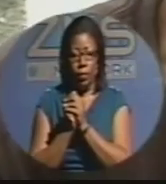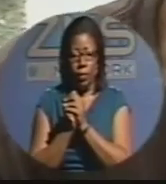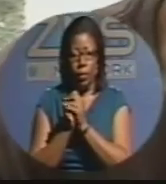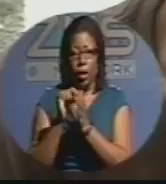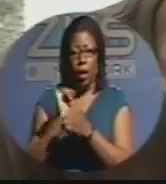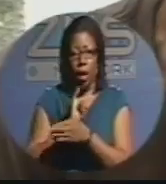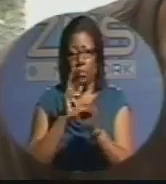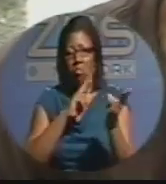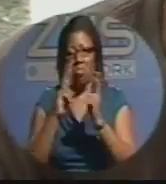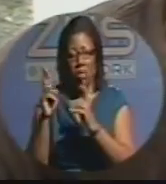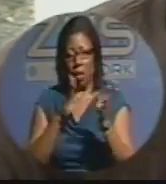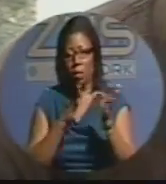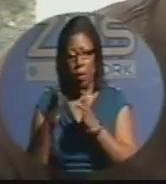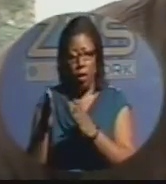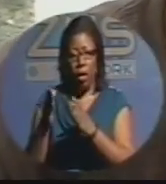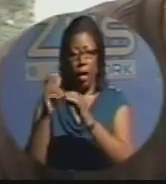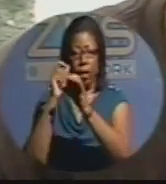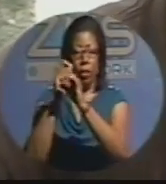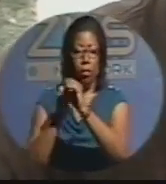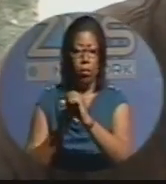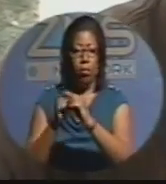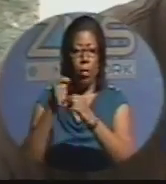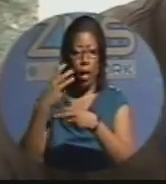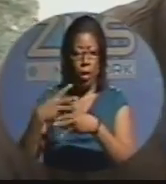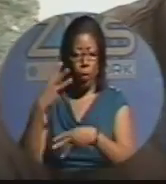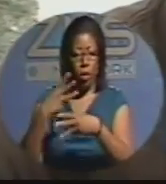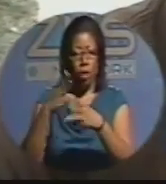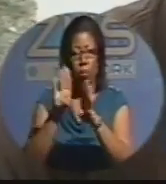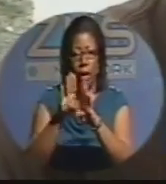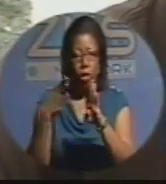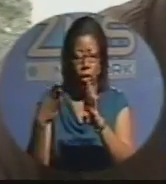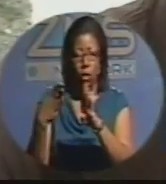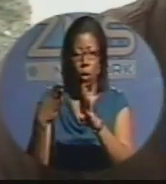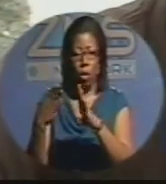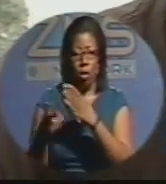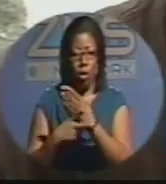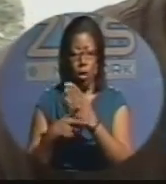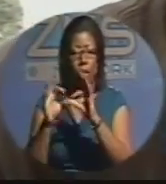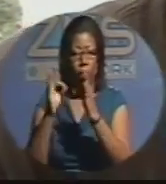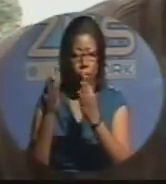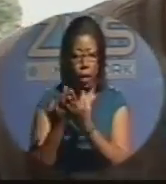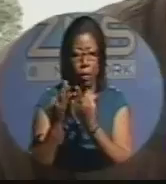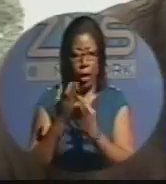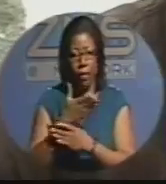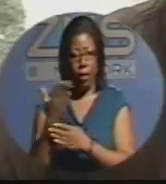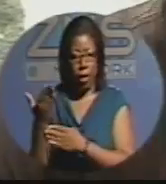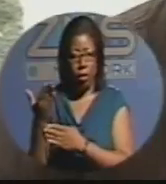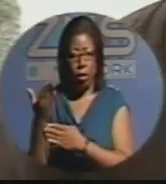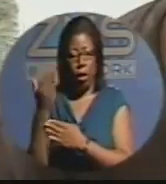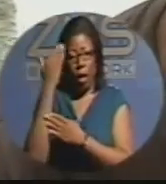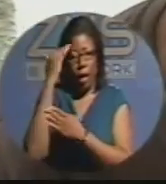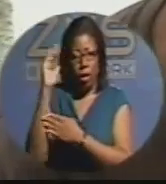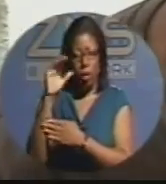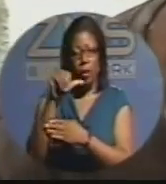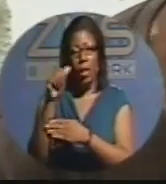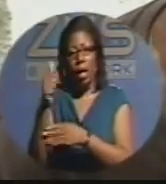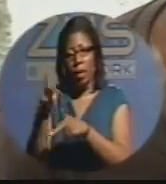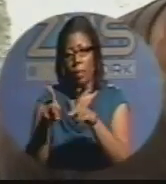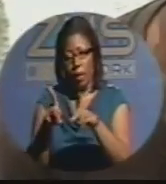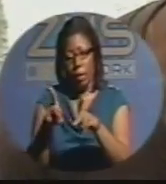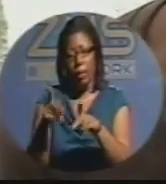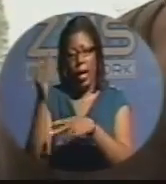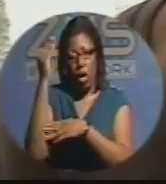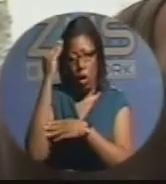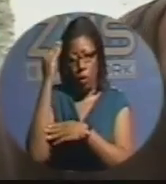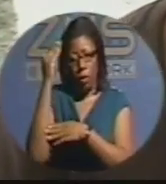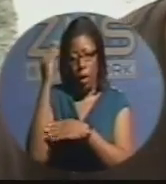I already am making preparation and I'm batting up my windows, my door, you know, secure my family, my animals and stuff. So I don't know about the rest of the public, but I hope they'll